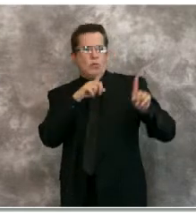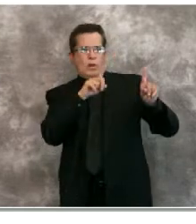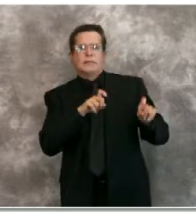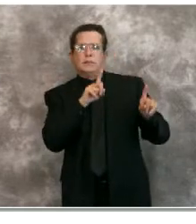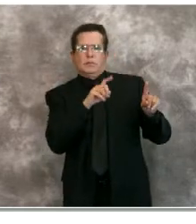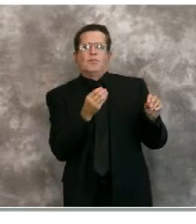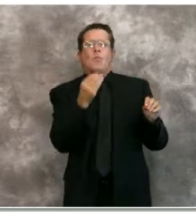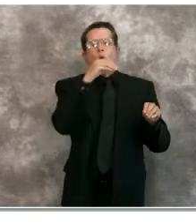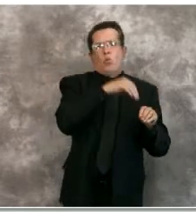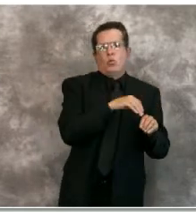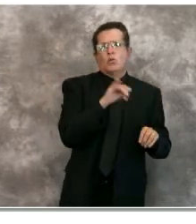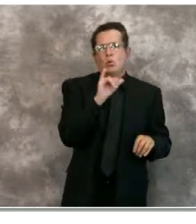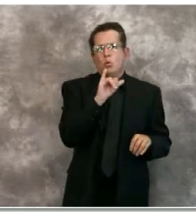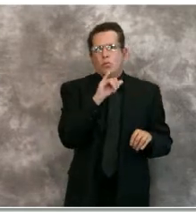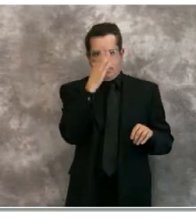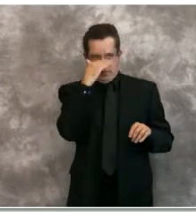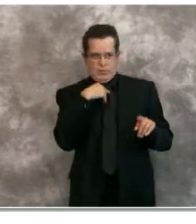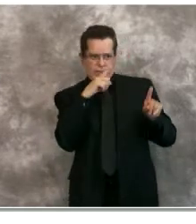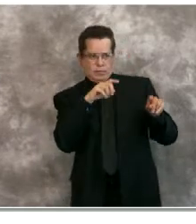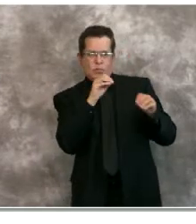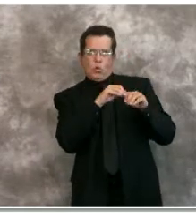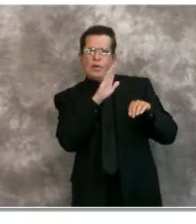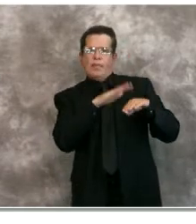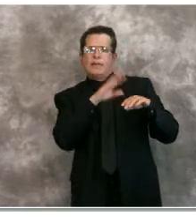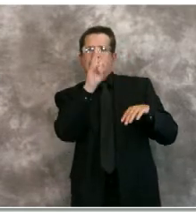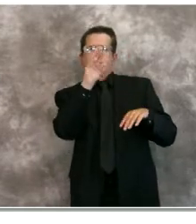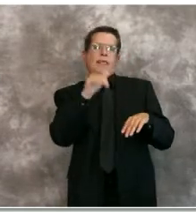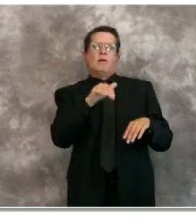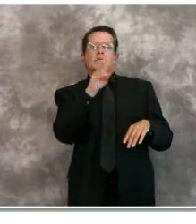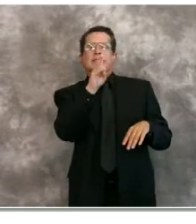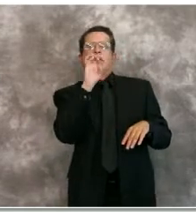to get to that 6,600 or